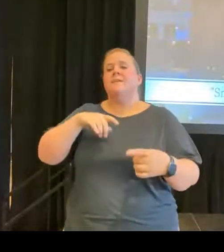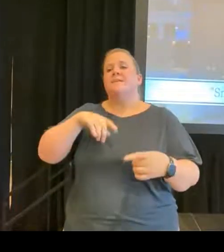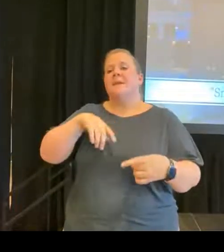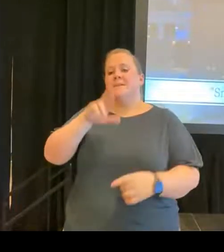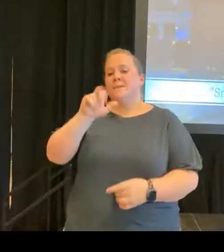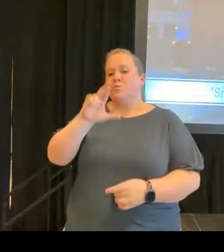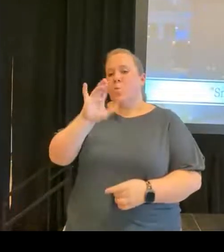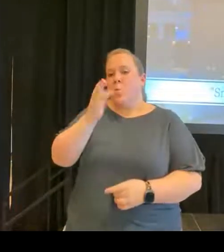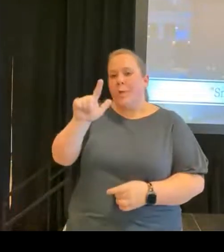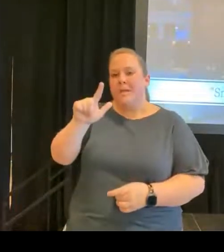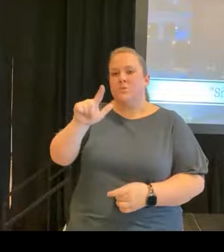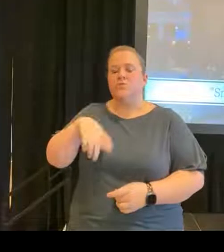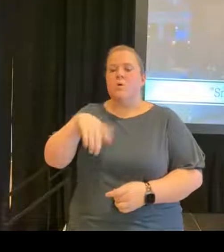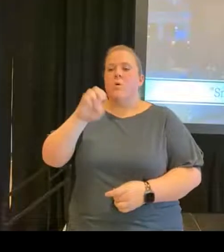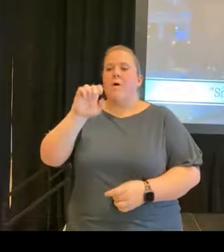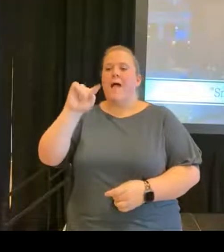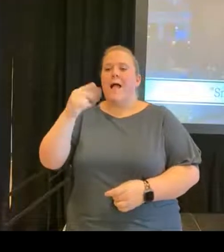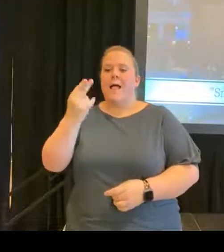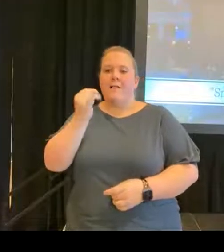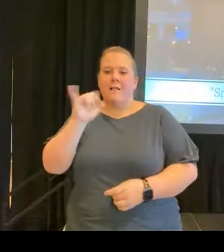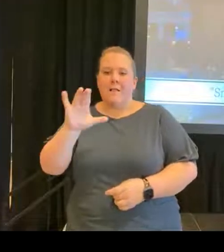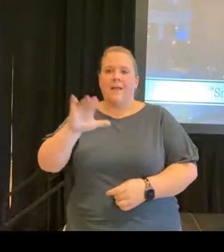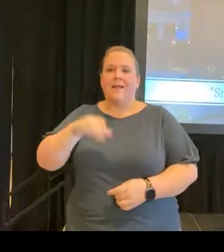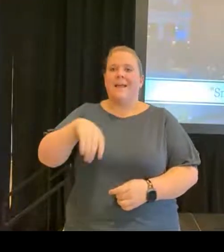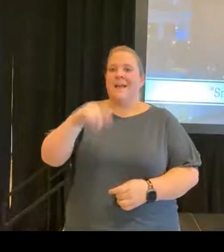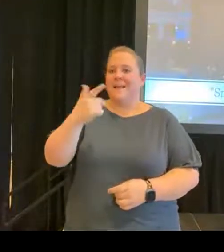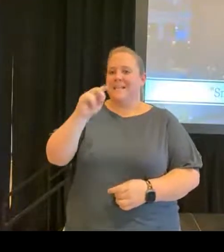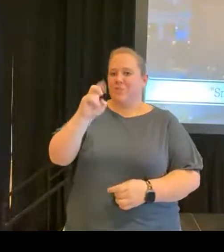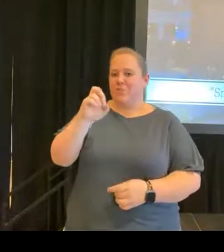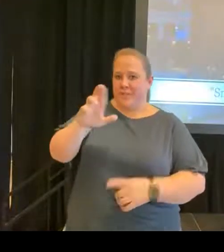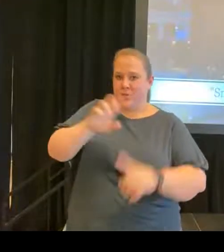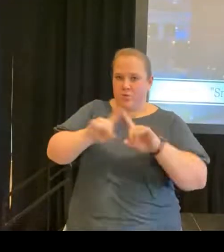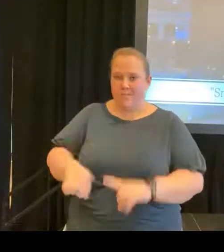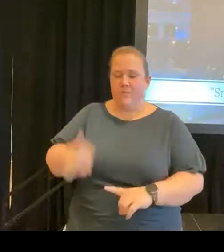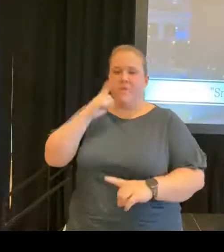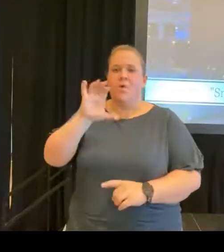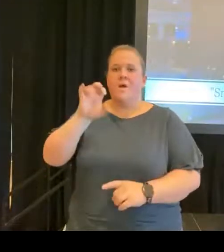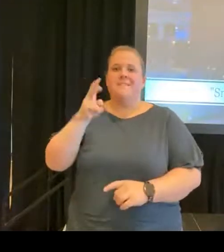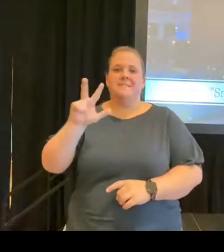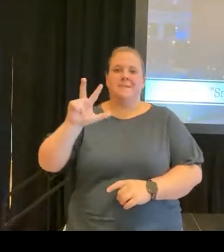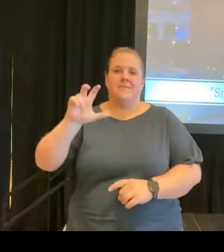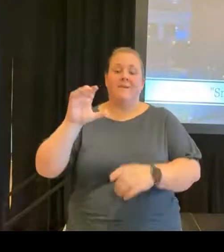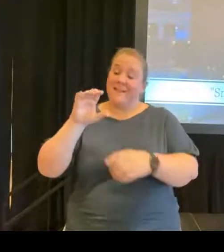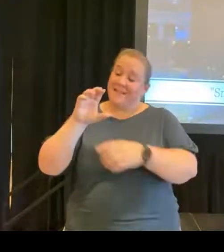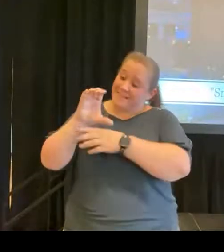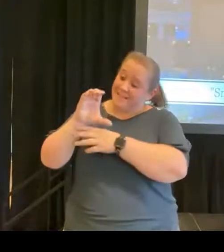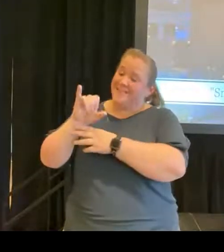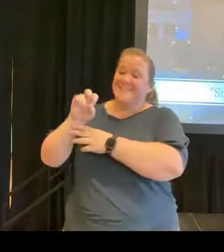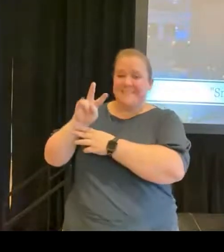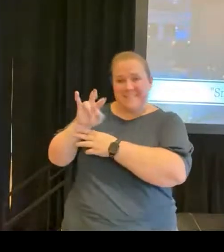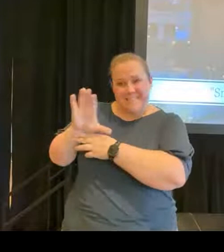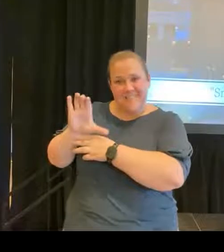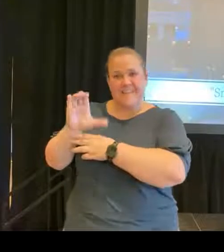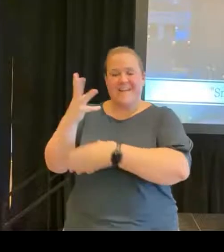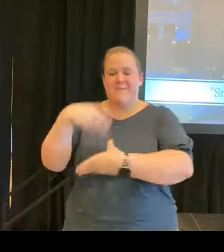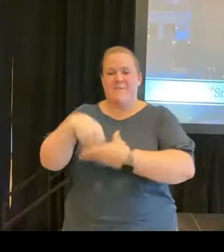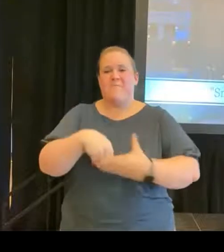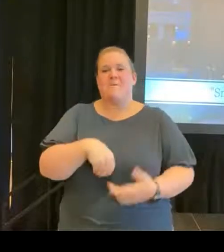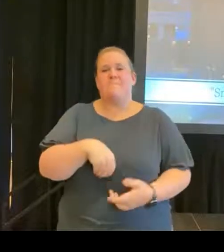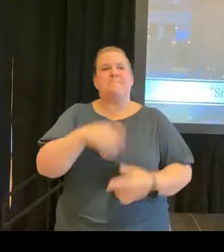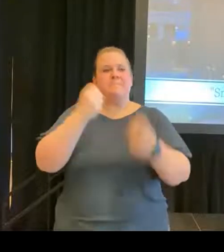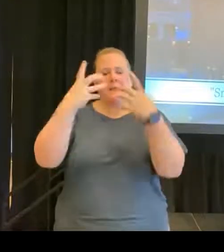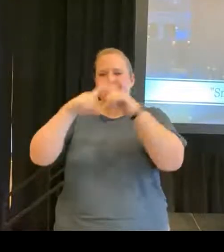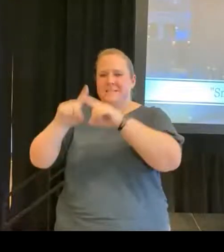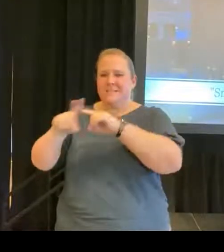differences in civic involvement, the formation and mutability of social identity, campaigns and elections, and other topics.